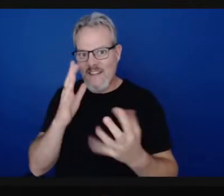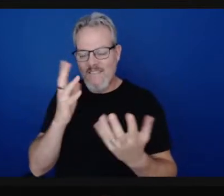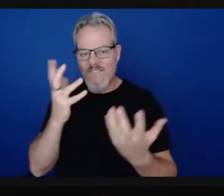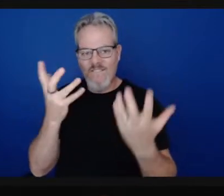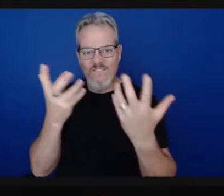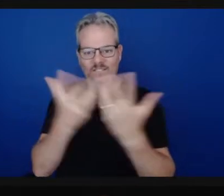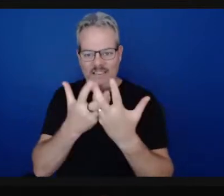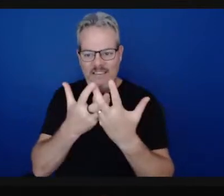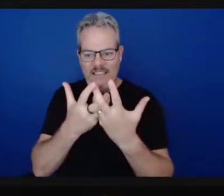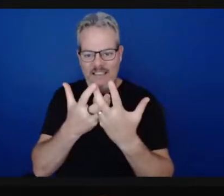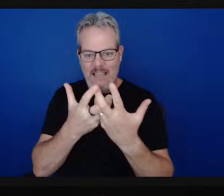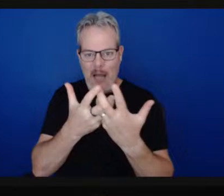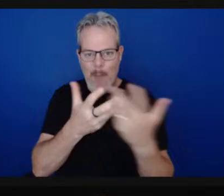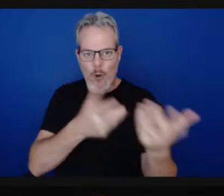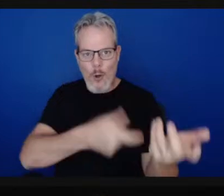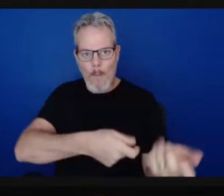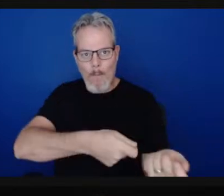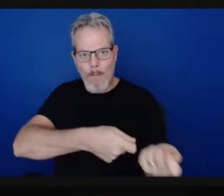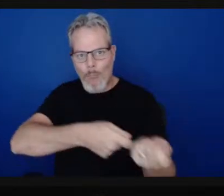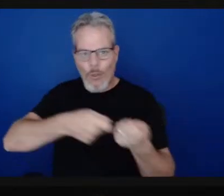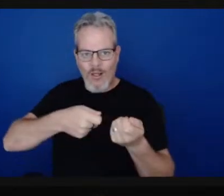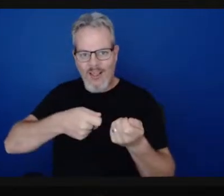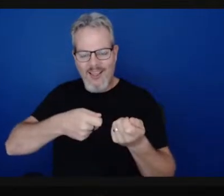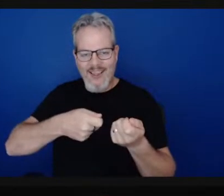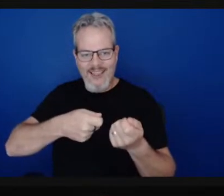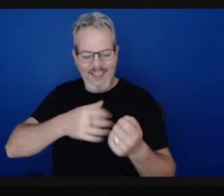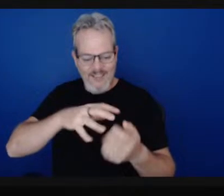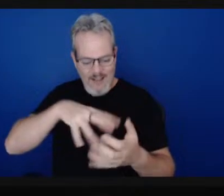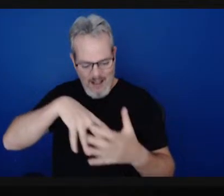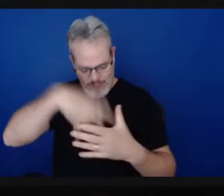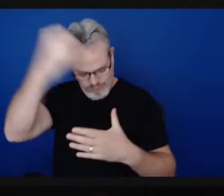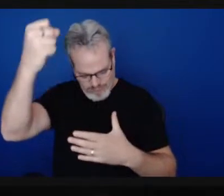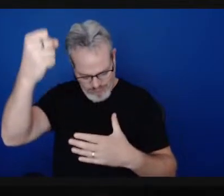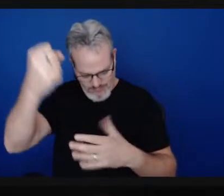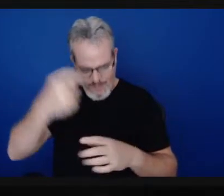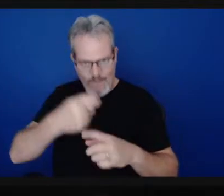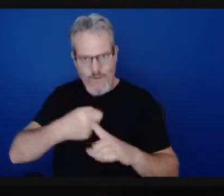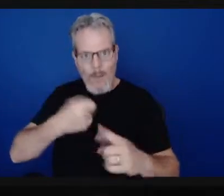Volcano Watch out of the archive from February this year,